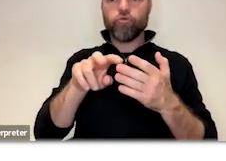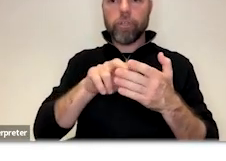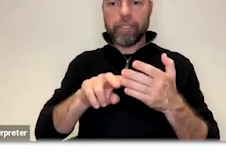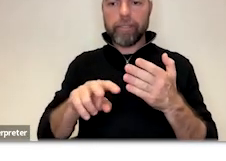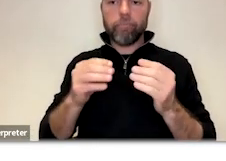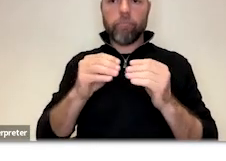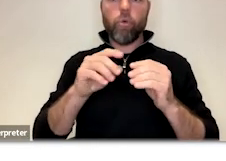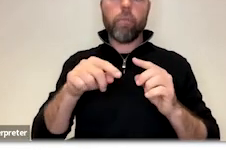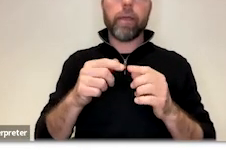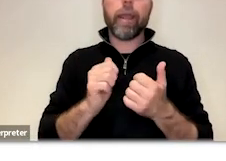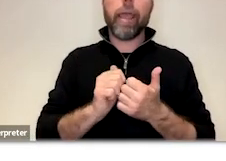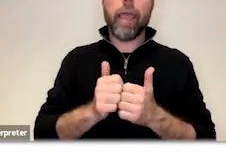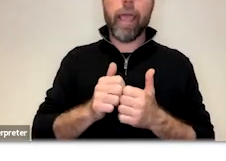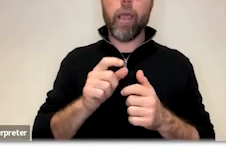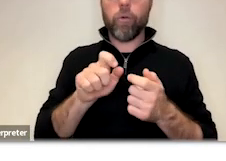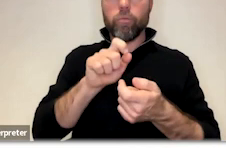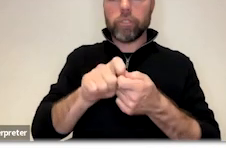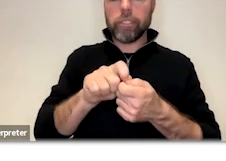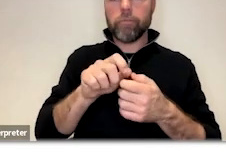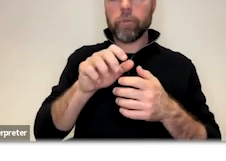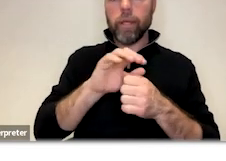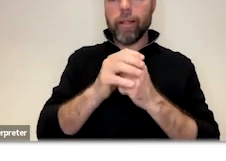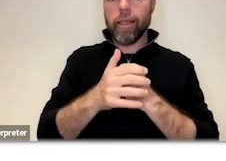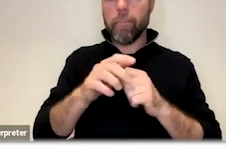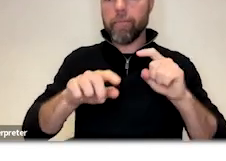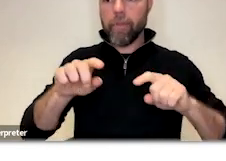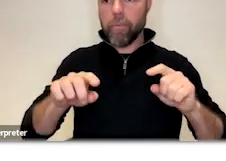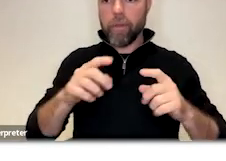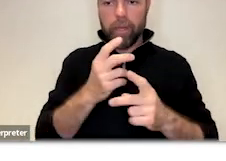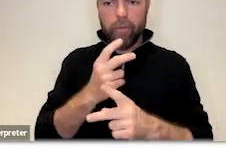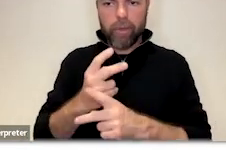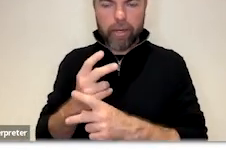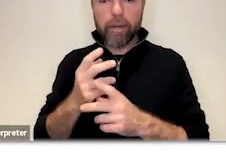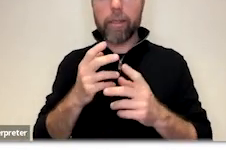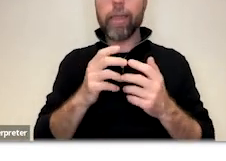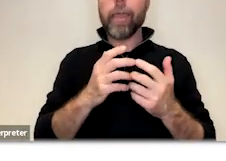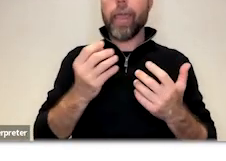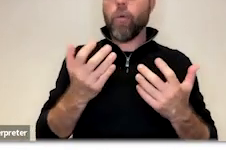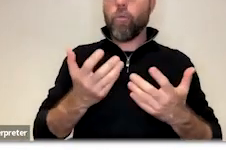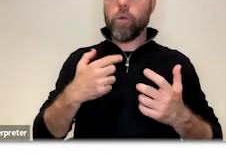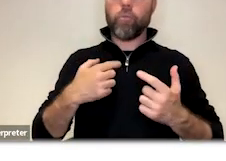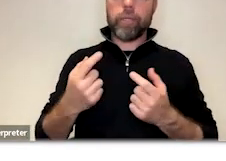more about how a particular climate variable was calculated and what we did